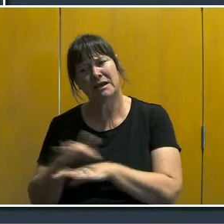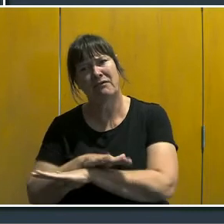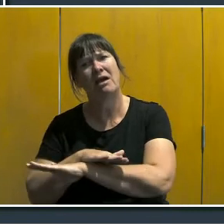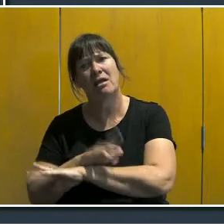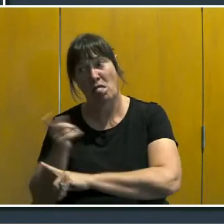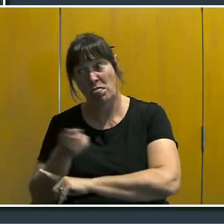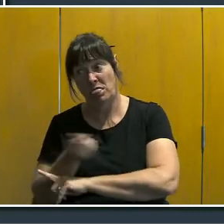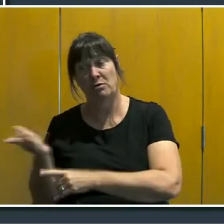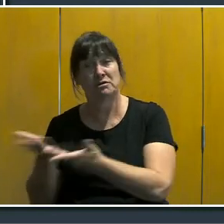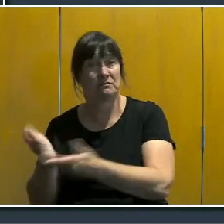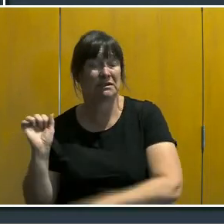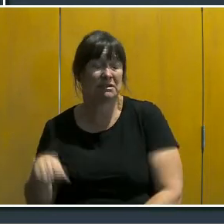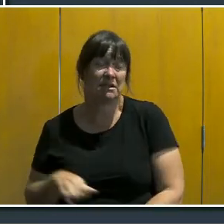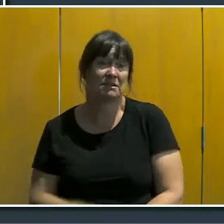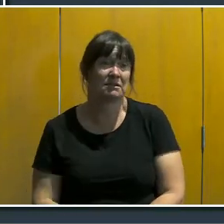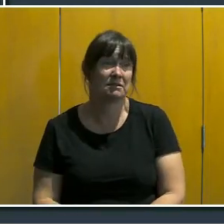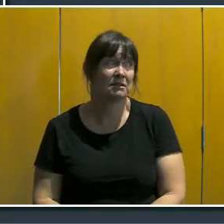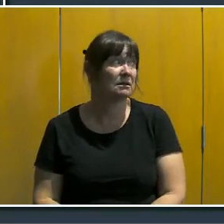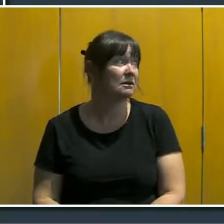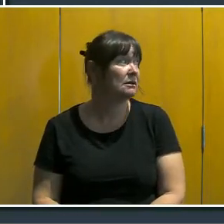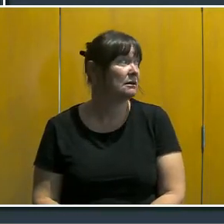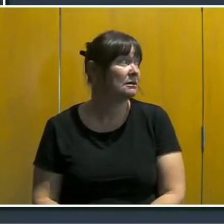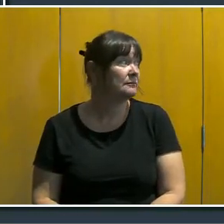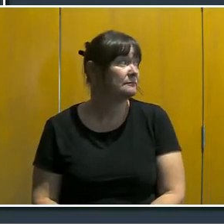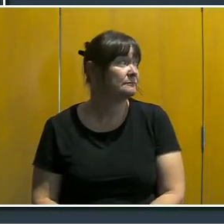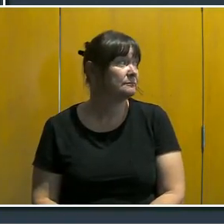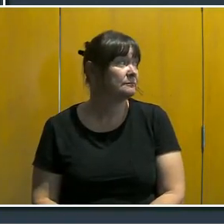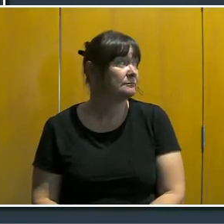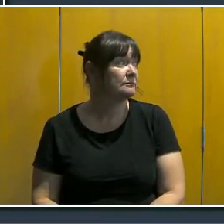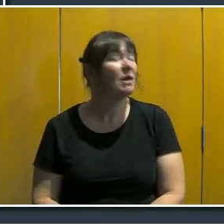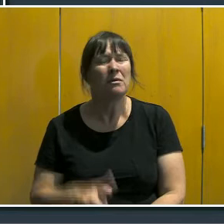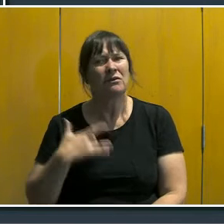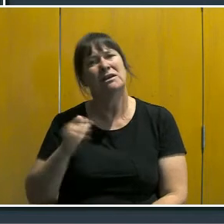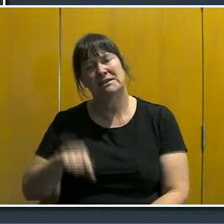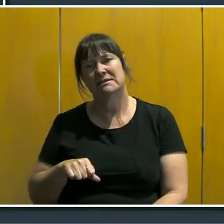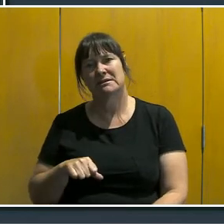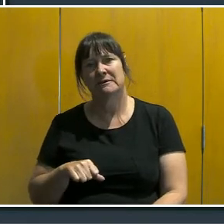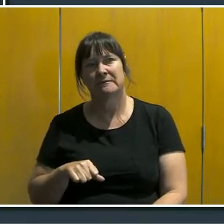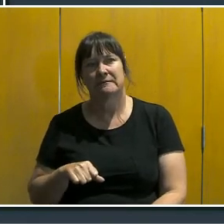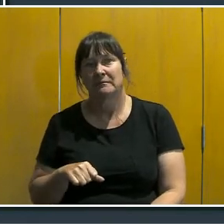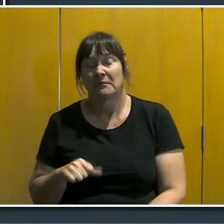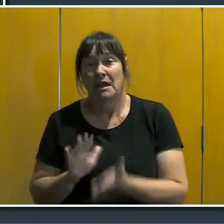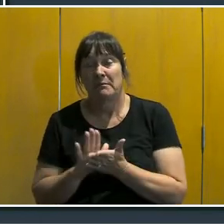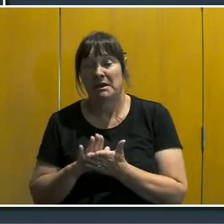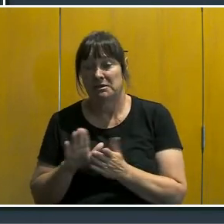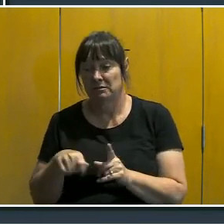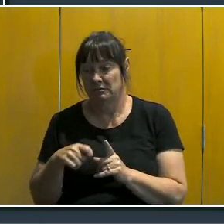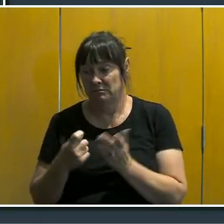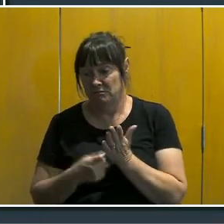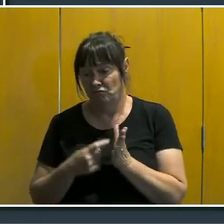none of us have actually said that we wish to not contribute towards those because we love our city. You know, we